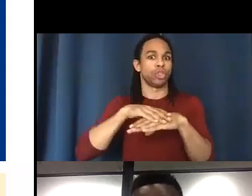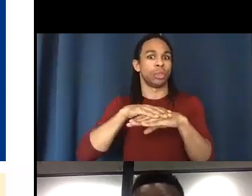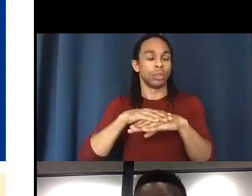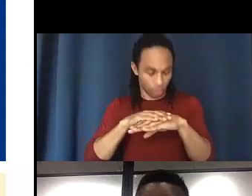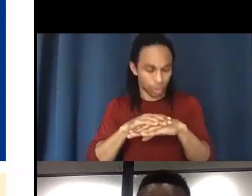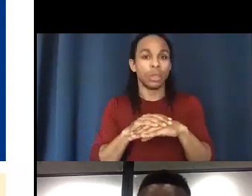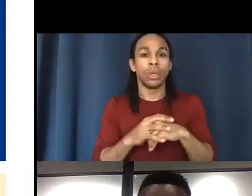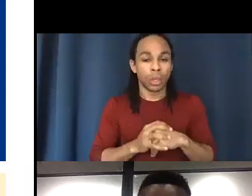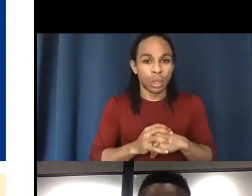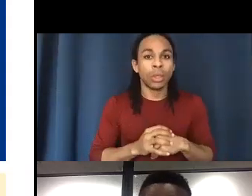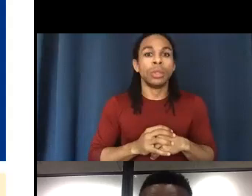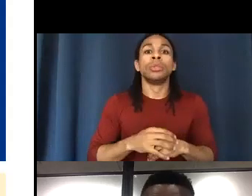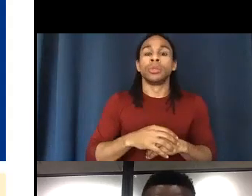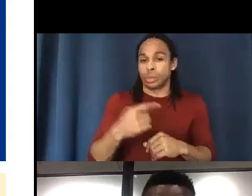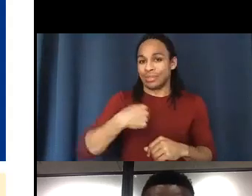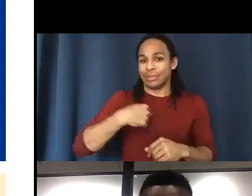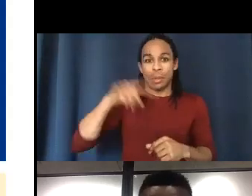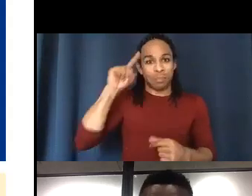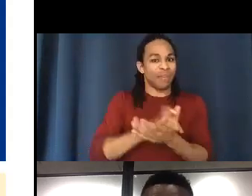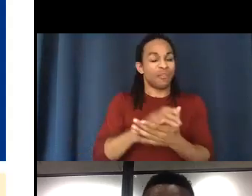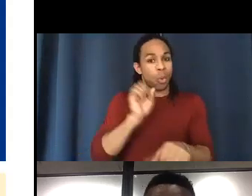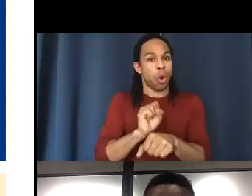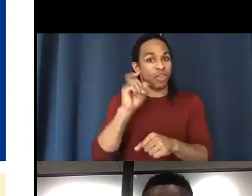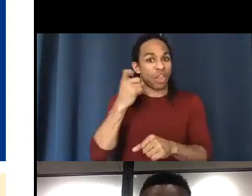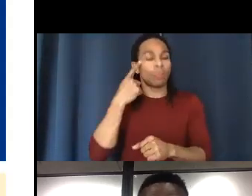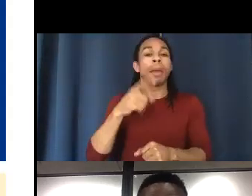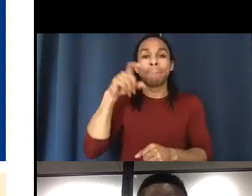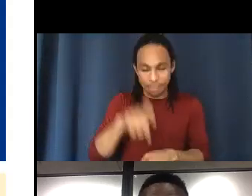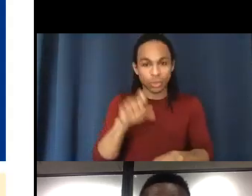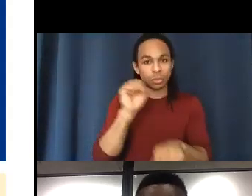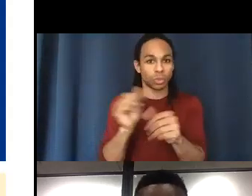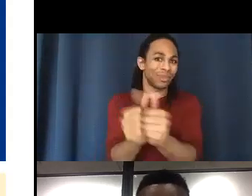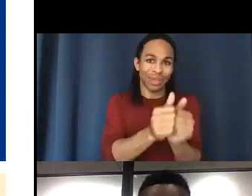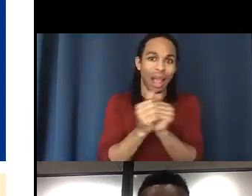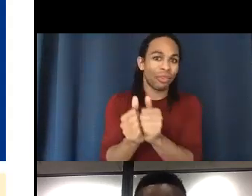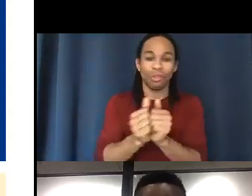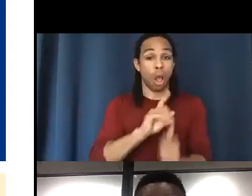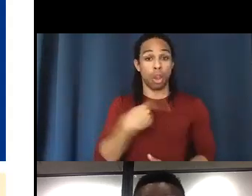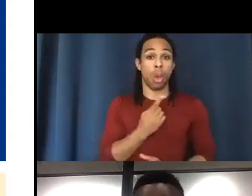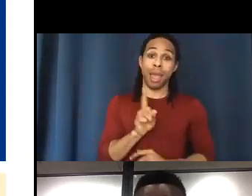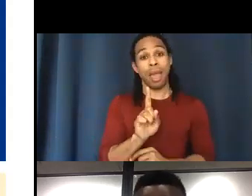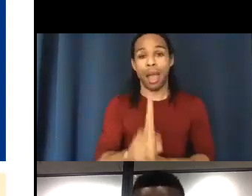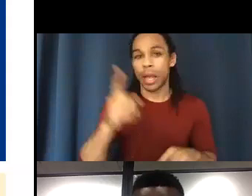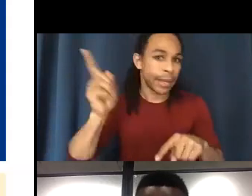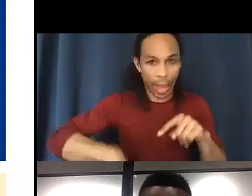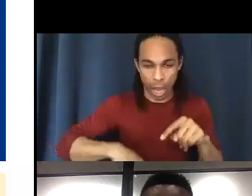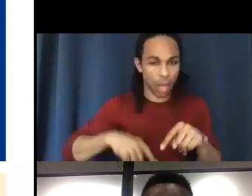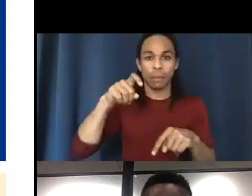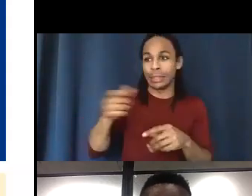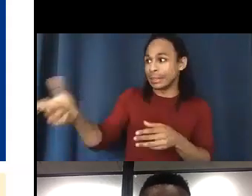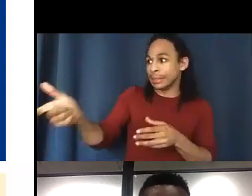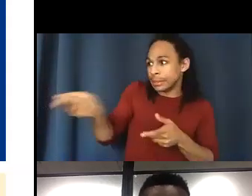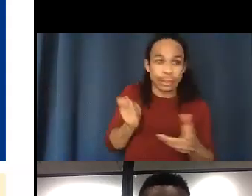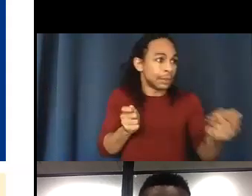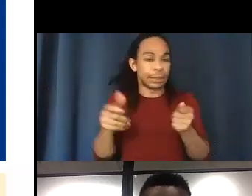government has to do can never do it alone. And therefore, during this pandemic, we're trying to work with government. But that